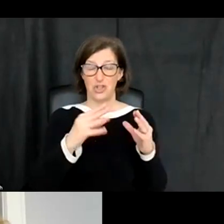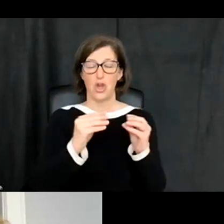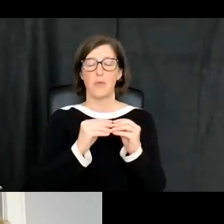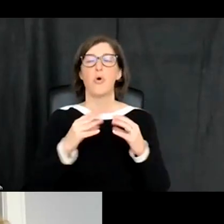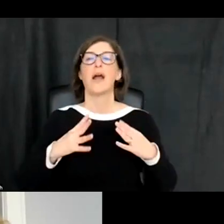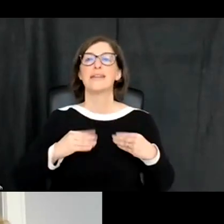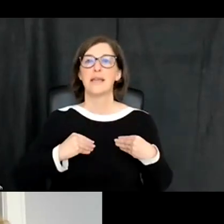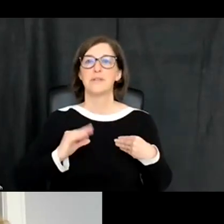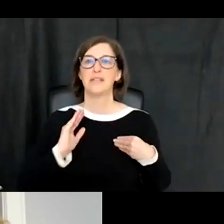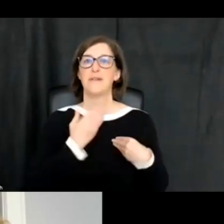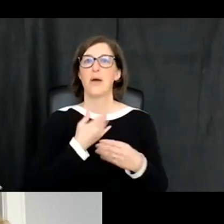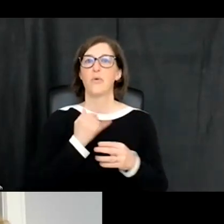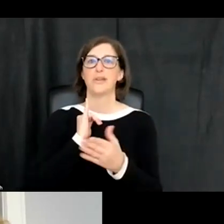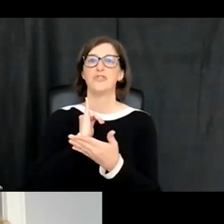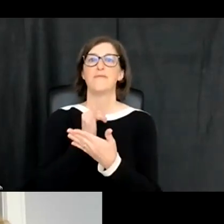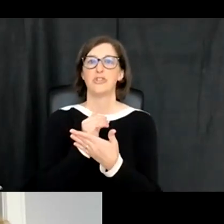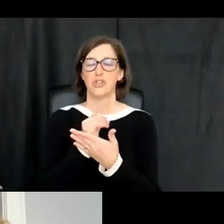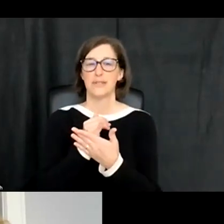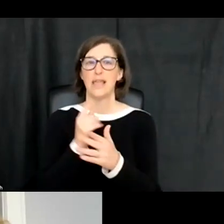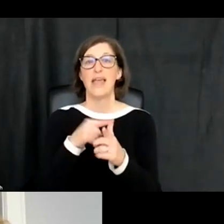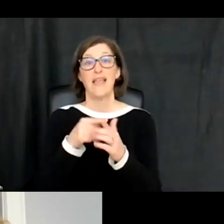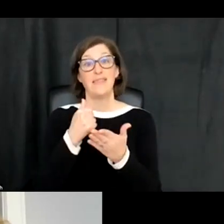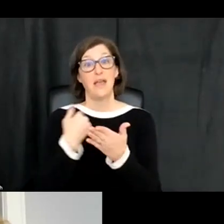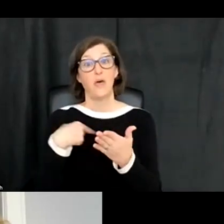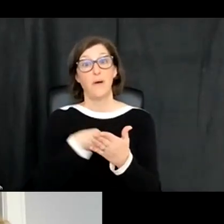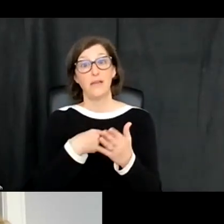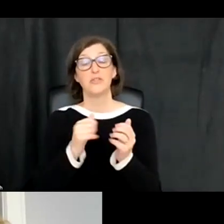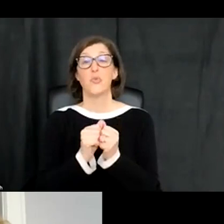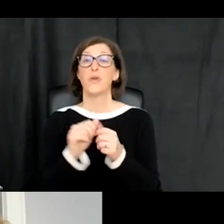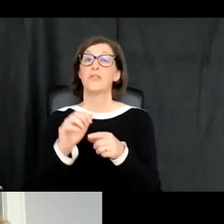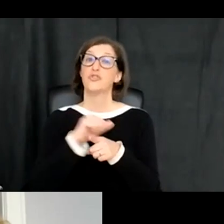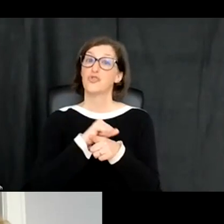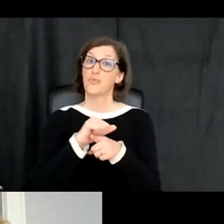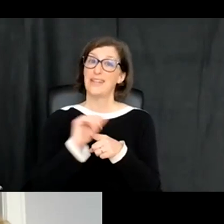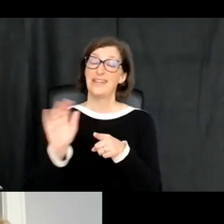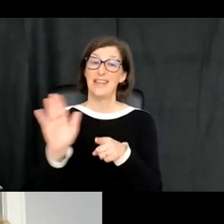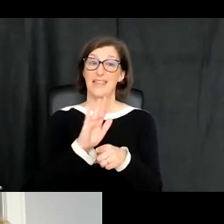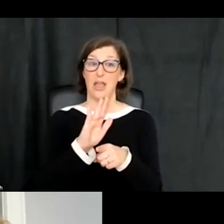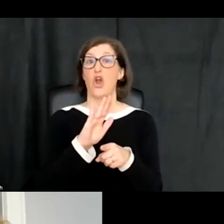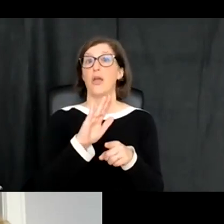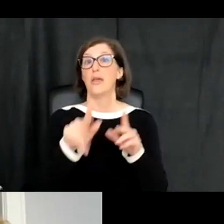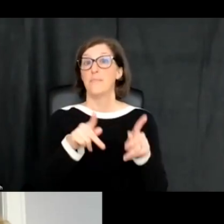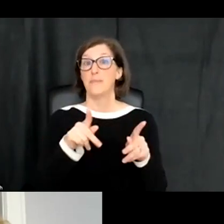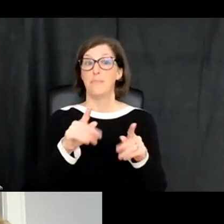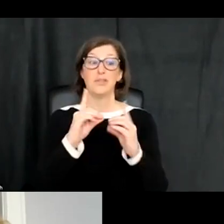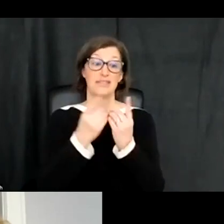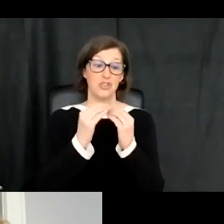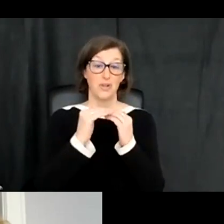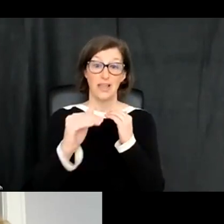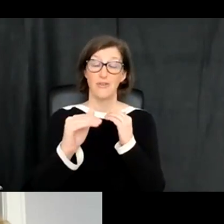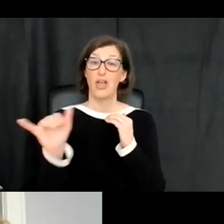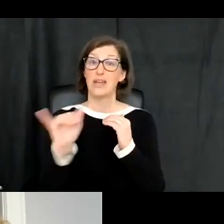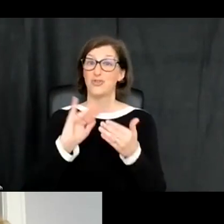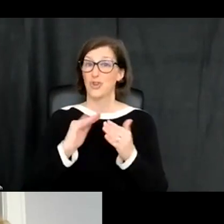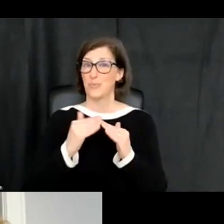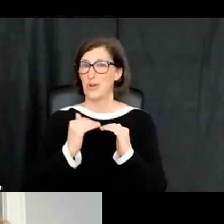our interventions. And then they assist us with training their personnel at district level as well as community level.